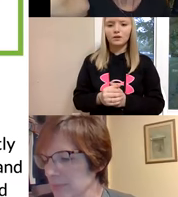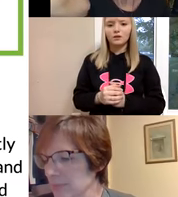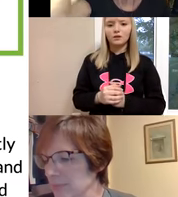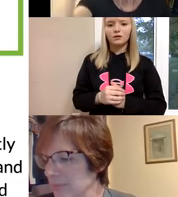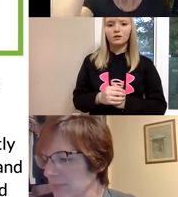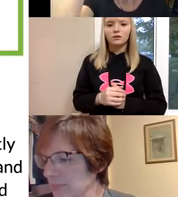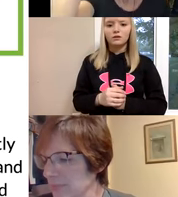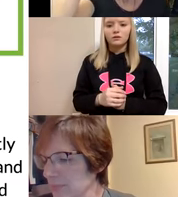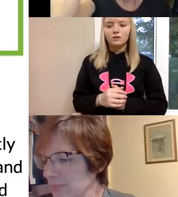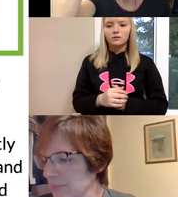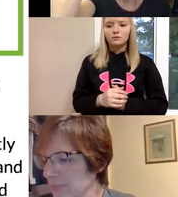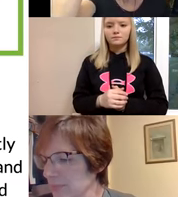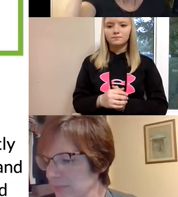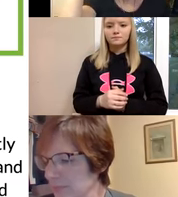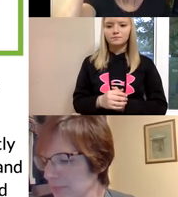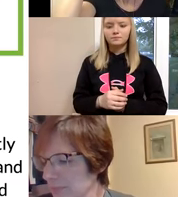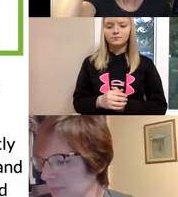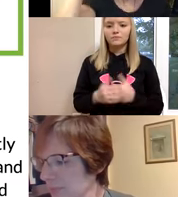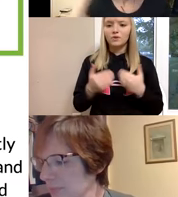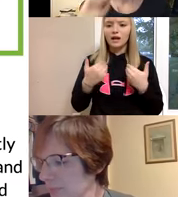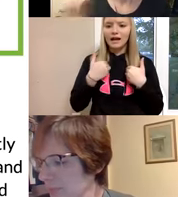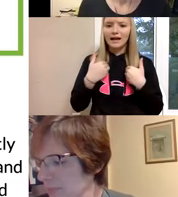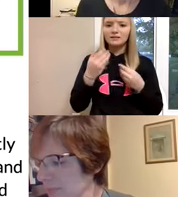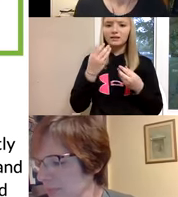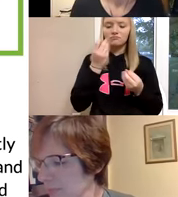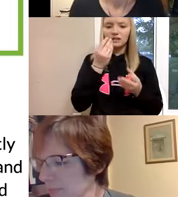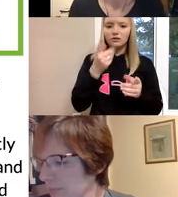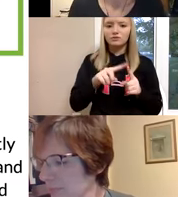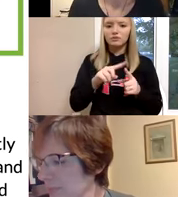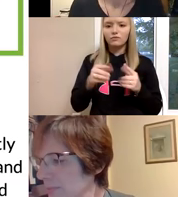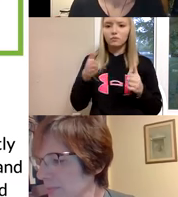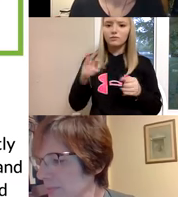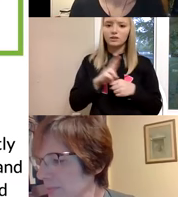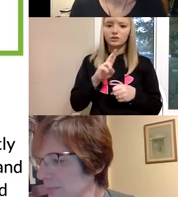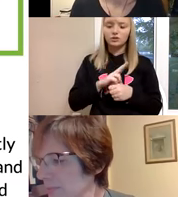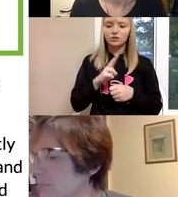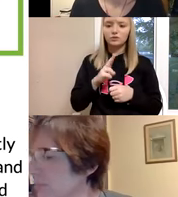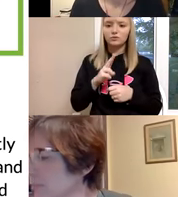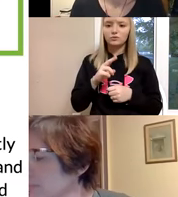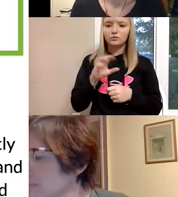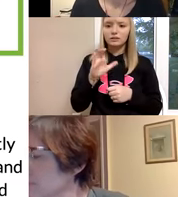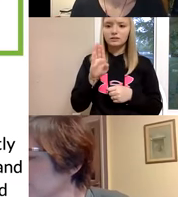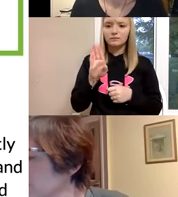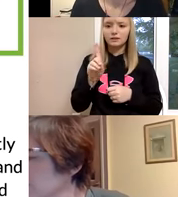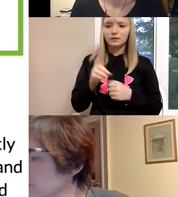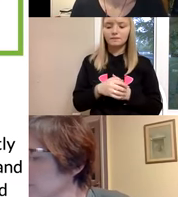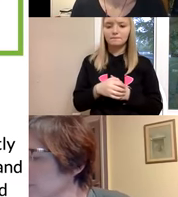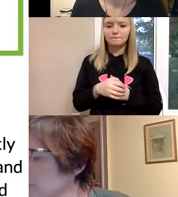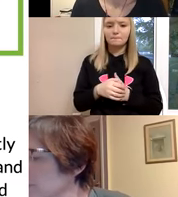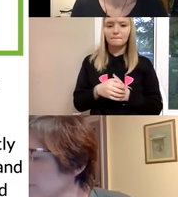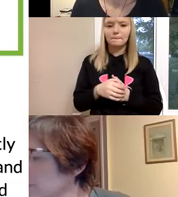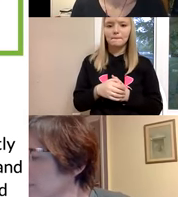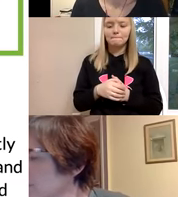has, and it tells you different ways to use our oil or the CBD. The concentration